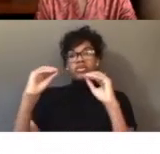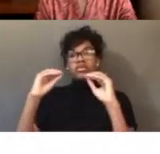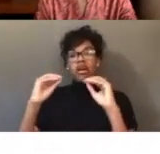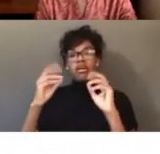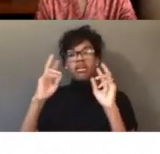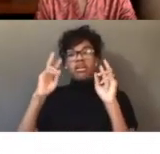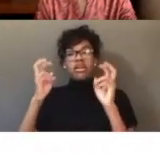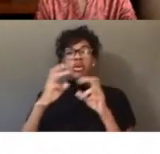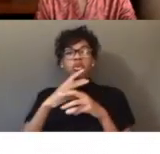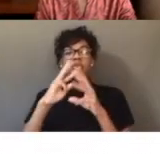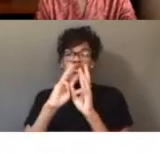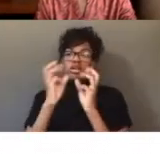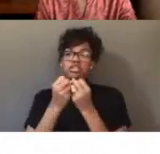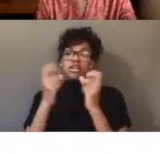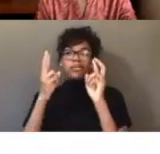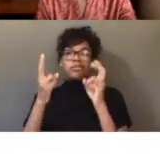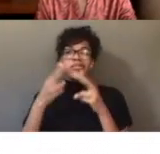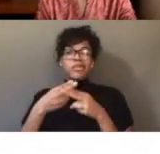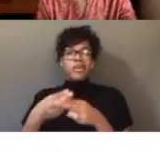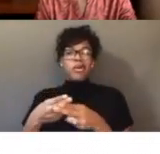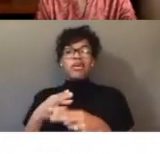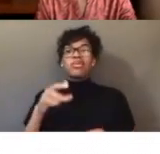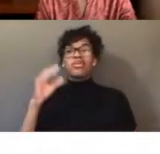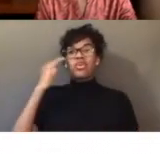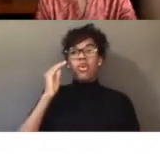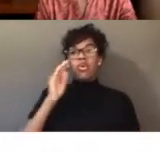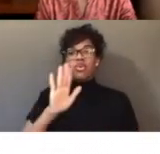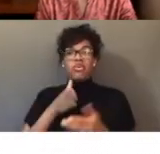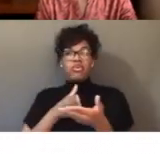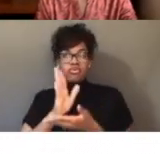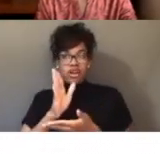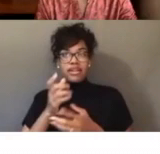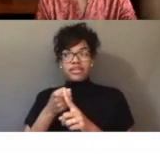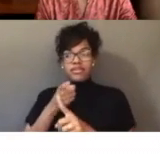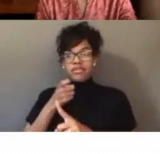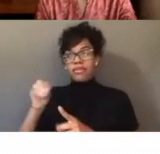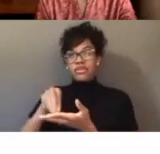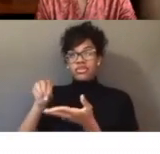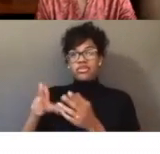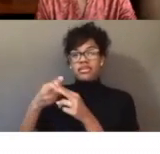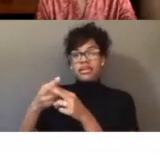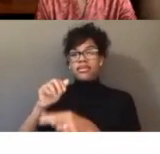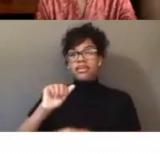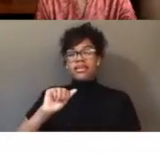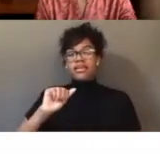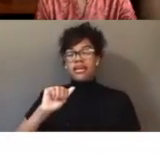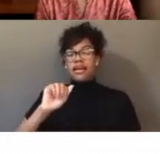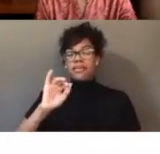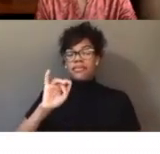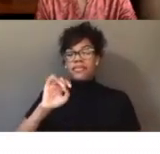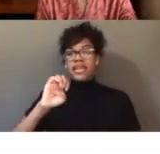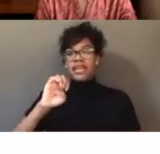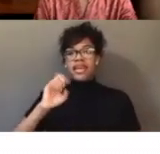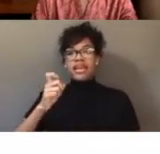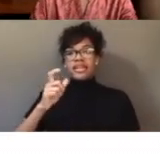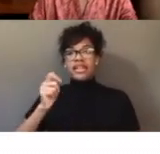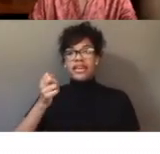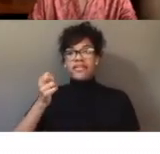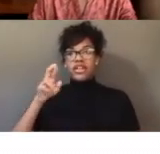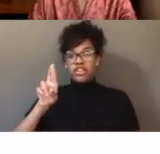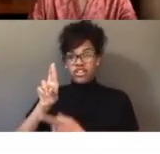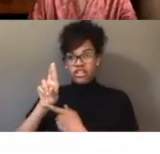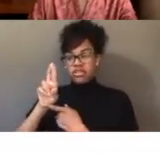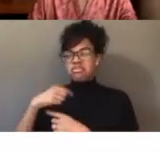rising senior high school student, Xavier. I learned a lot from Xavier as we planned. What's a great way for us to engage our